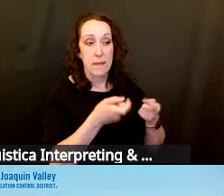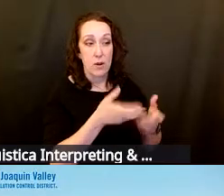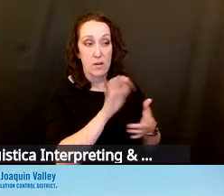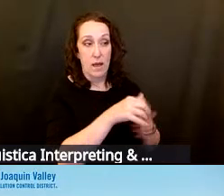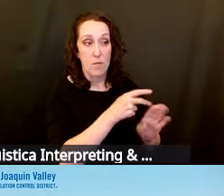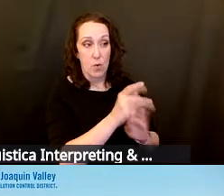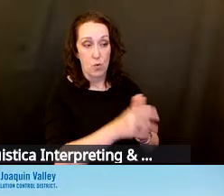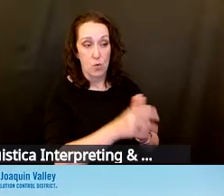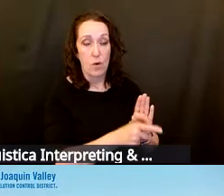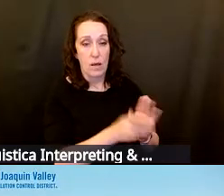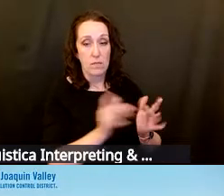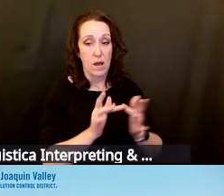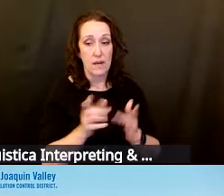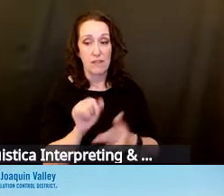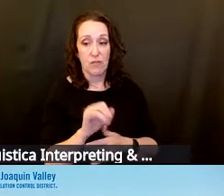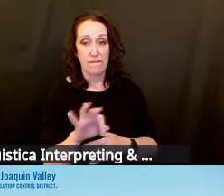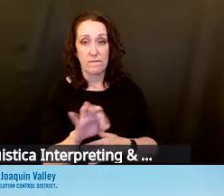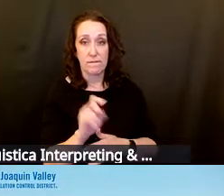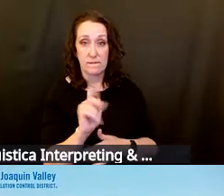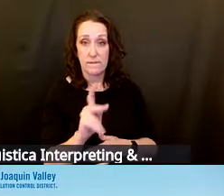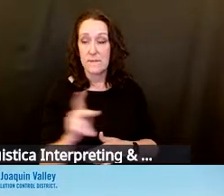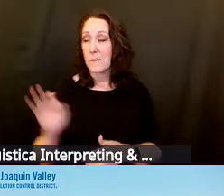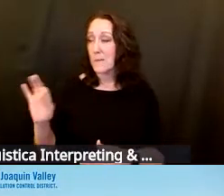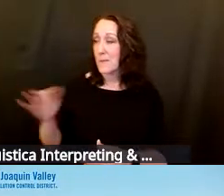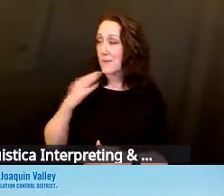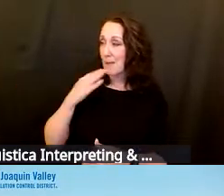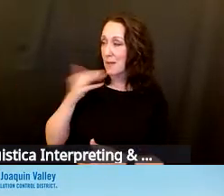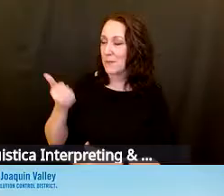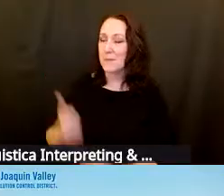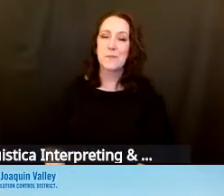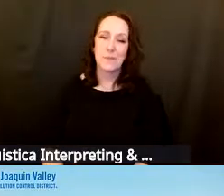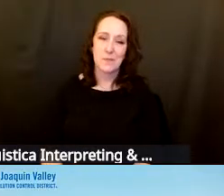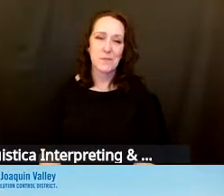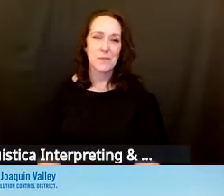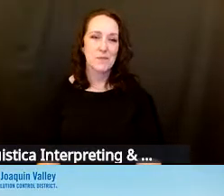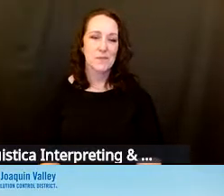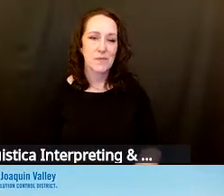Jeff, reach out to you. All right. Good. Thanks. Thanks, Jeff.